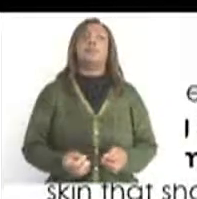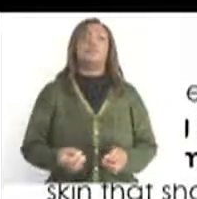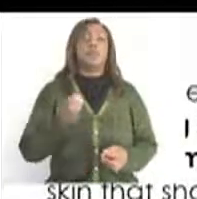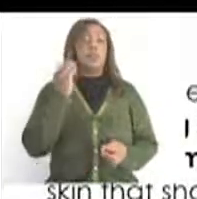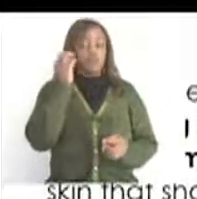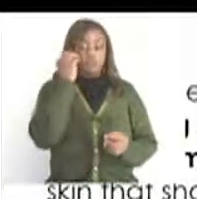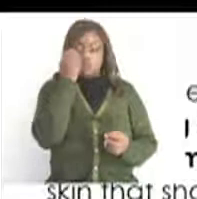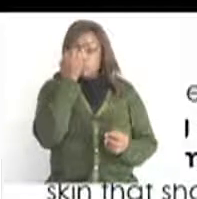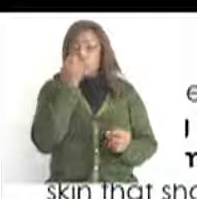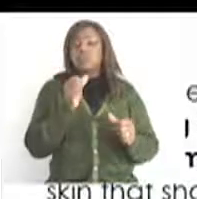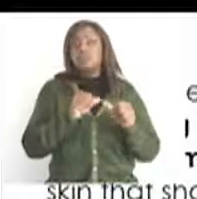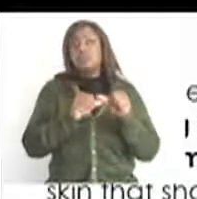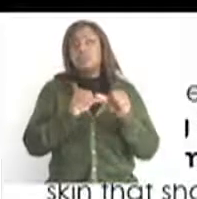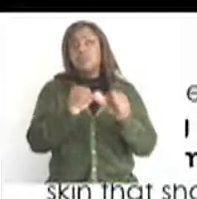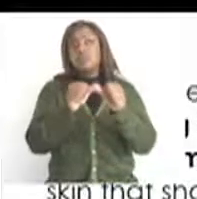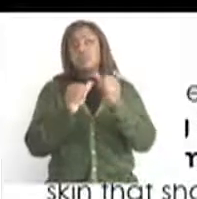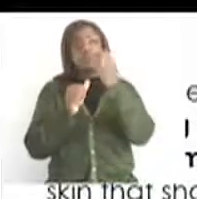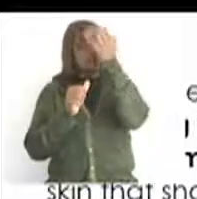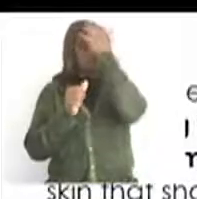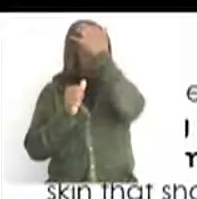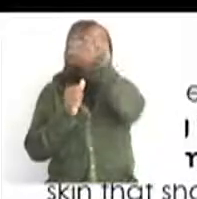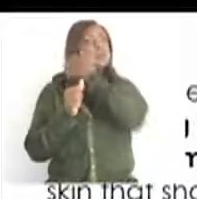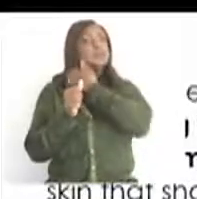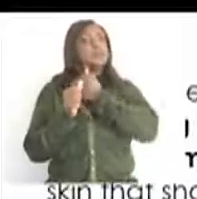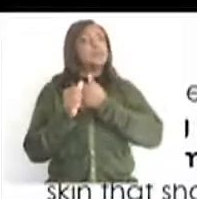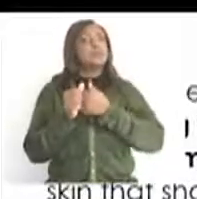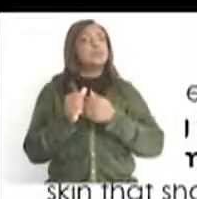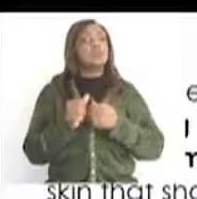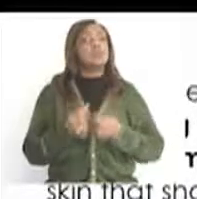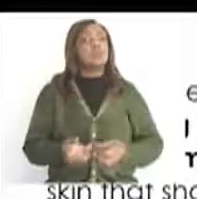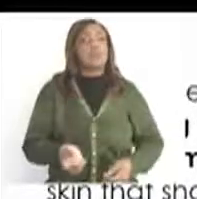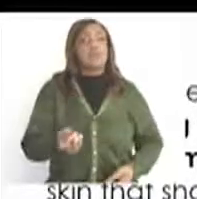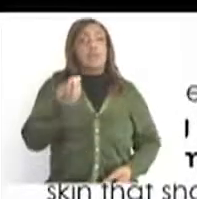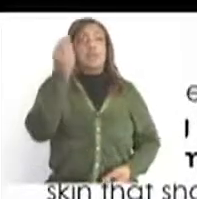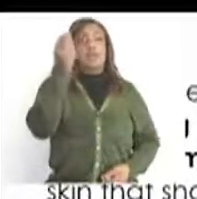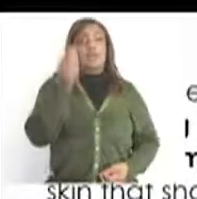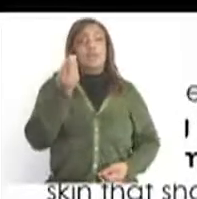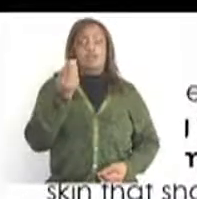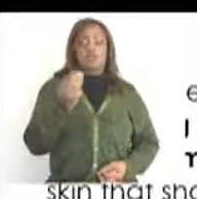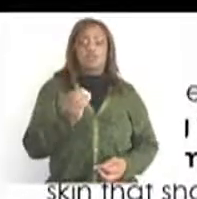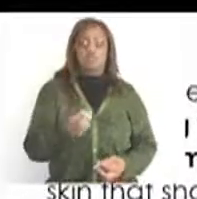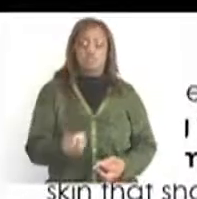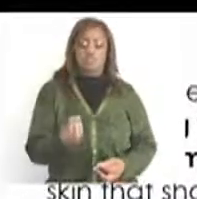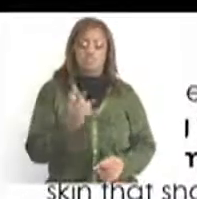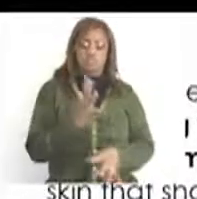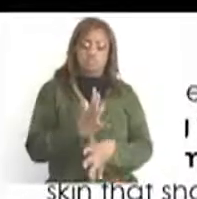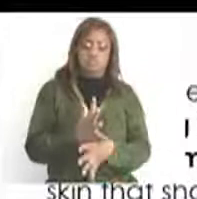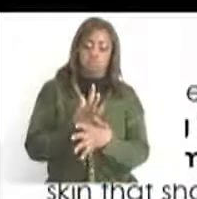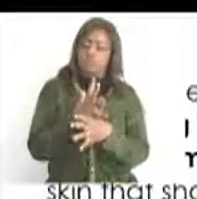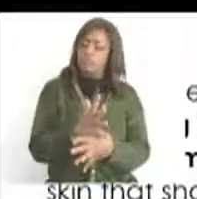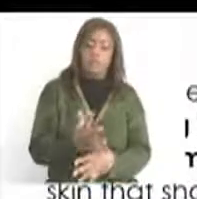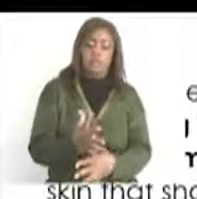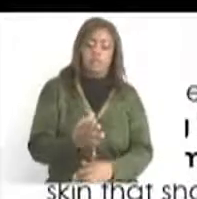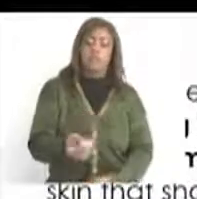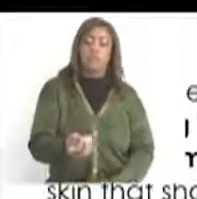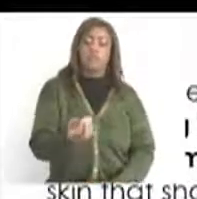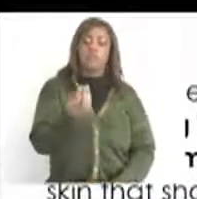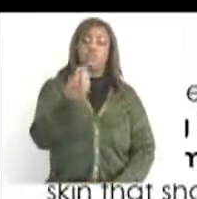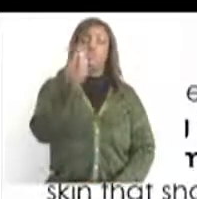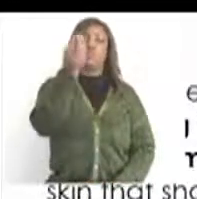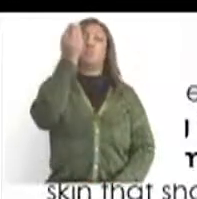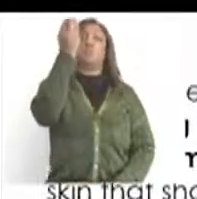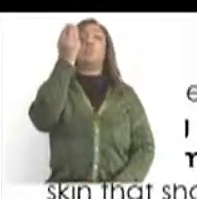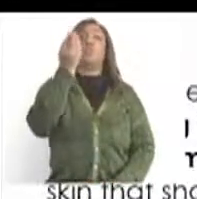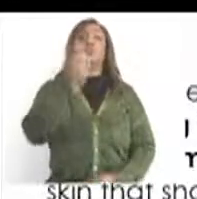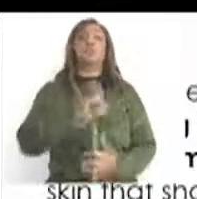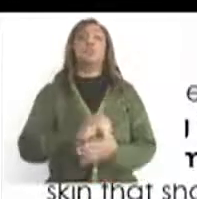You may develop acne. As we said earlier, this is a condition of the skin that show up as bumps, mostly common